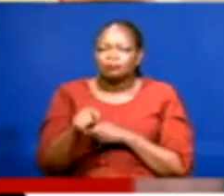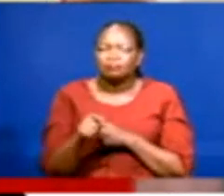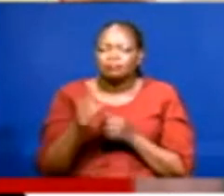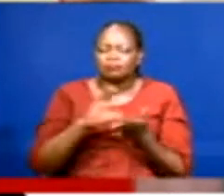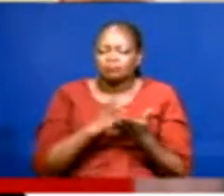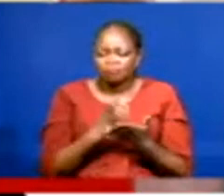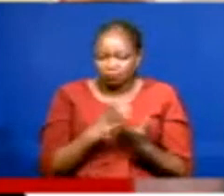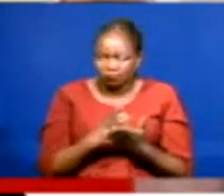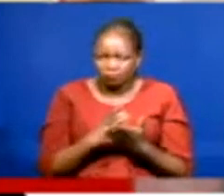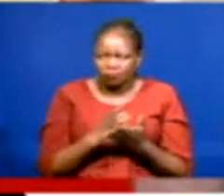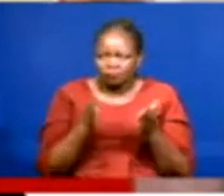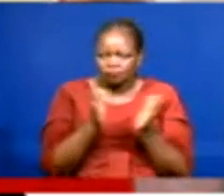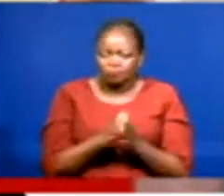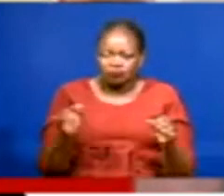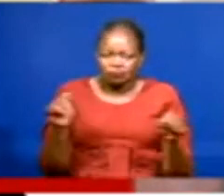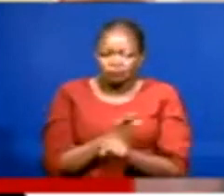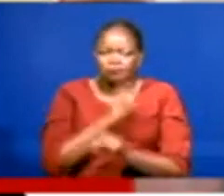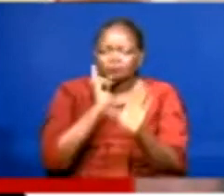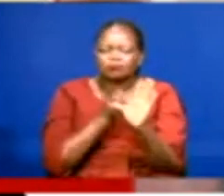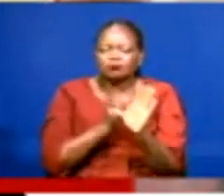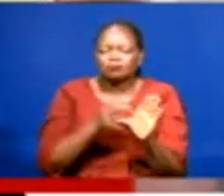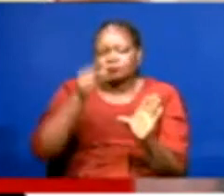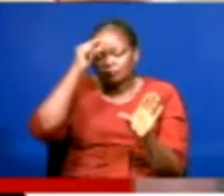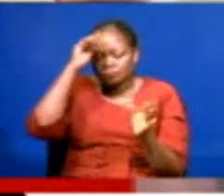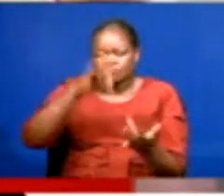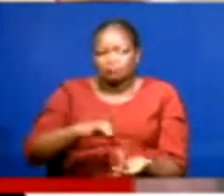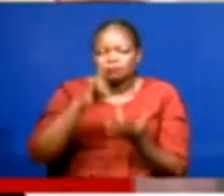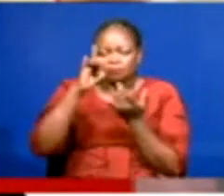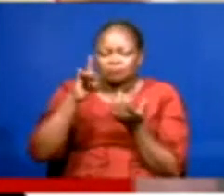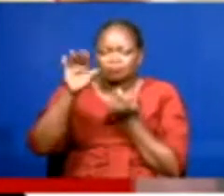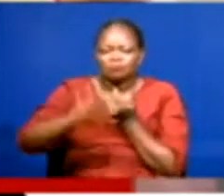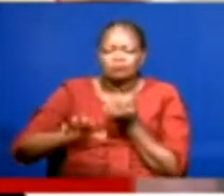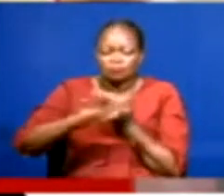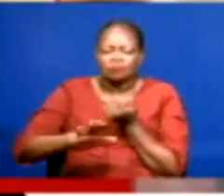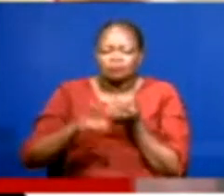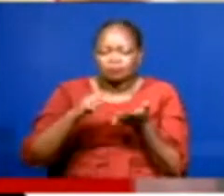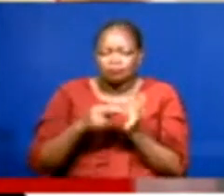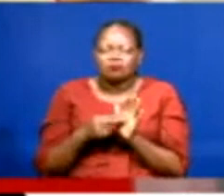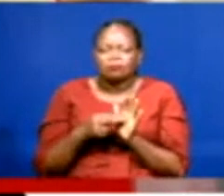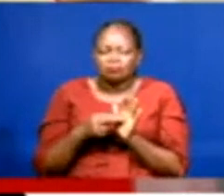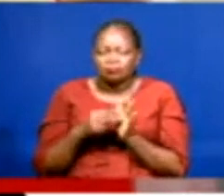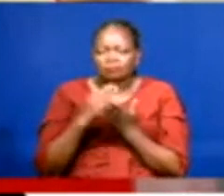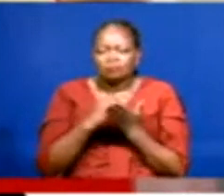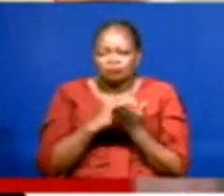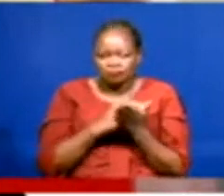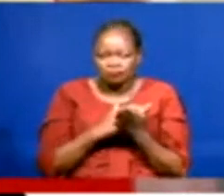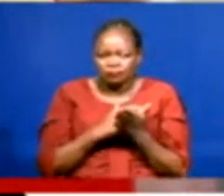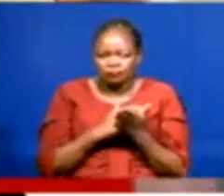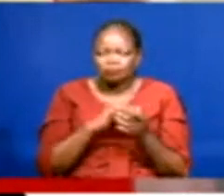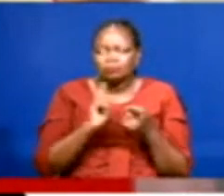funds and fully participate in government priorities area, projects and program.